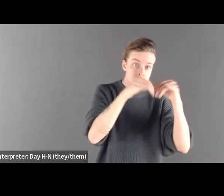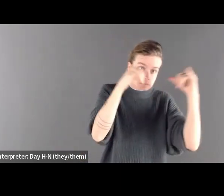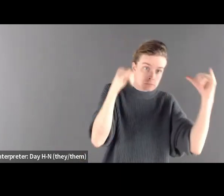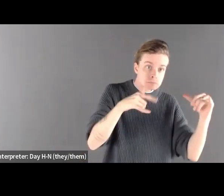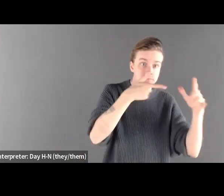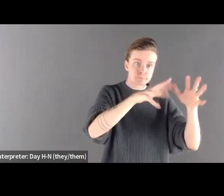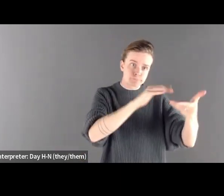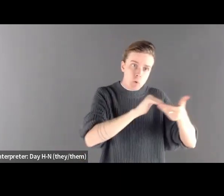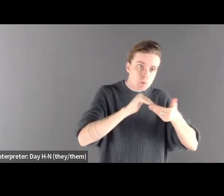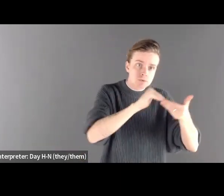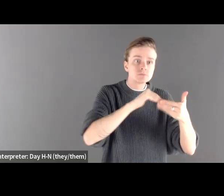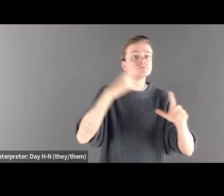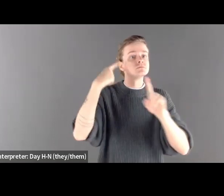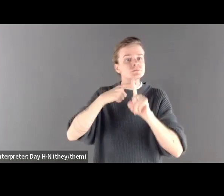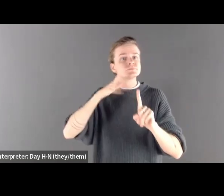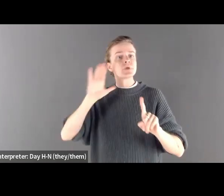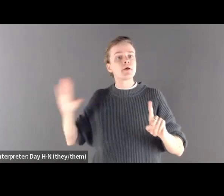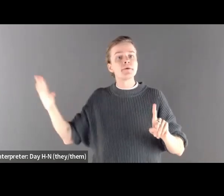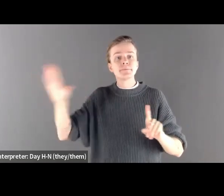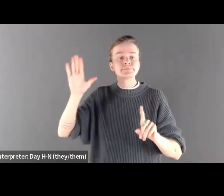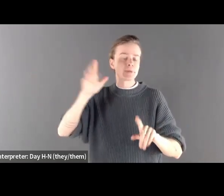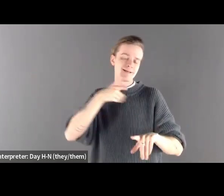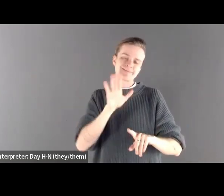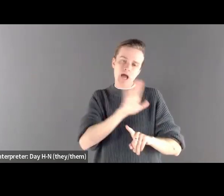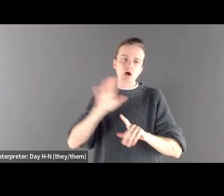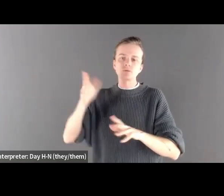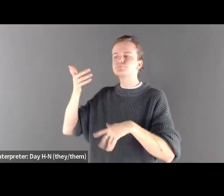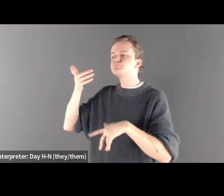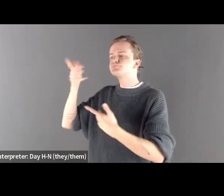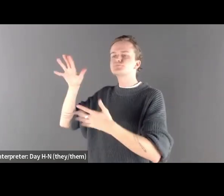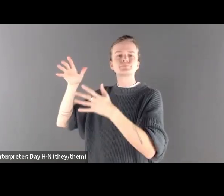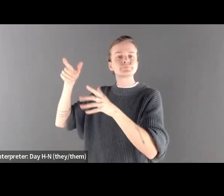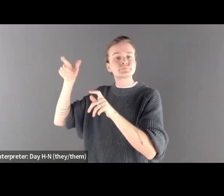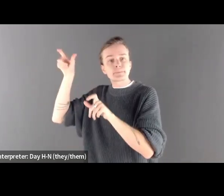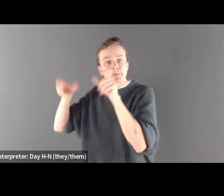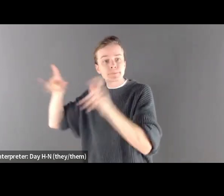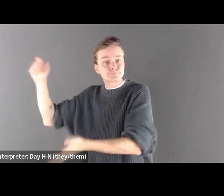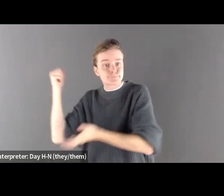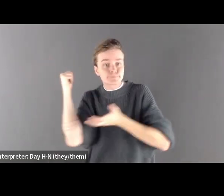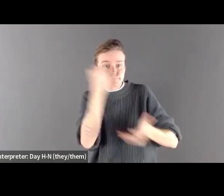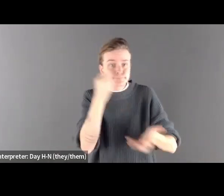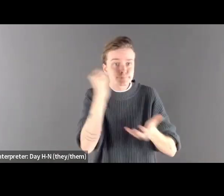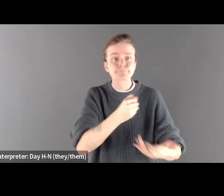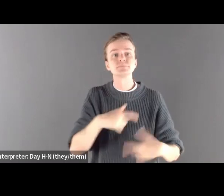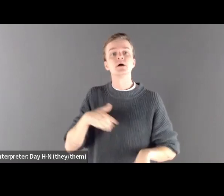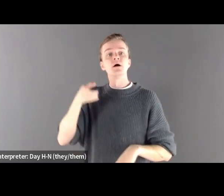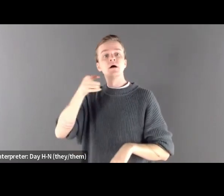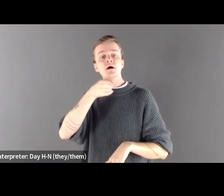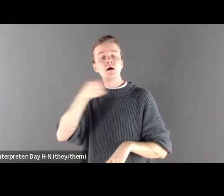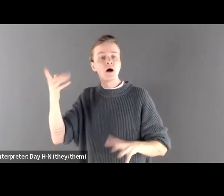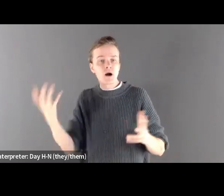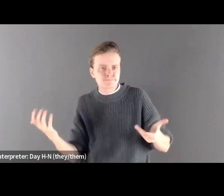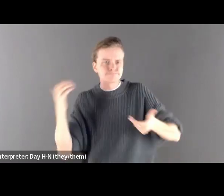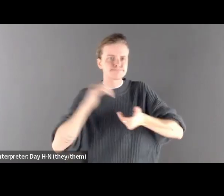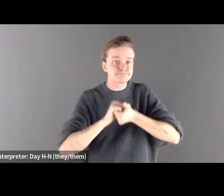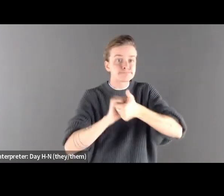donors, and potentially their extended network of partners. Why they are interesting targets?